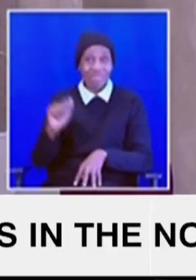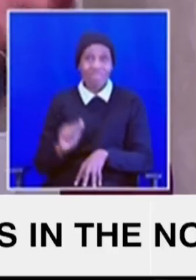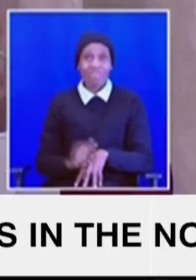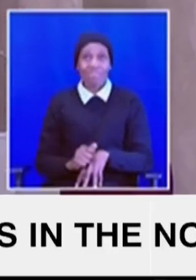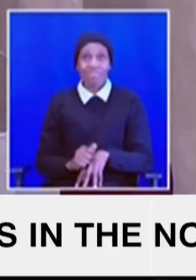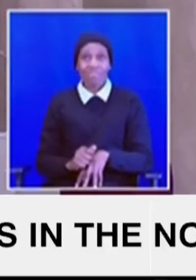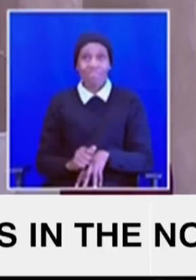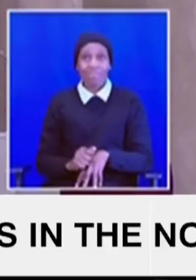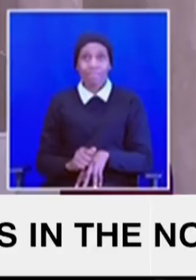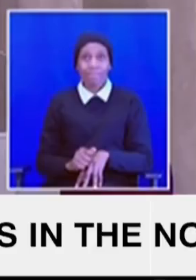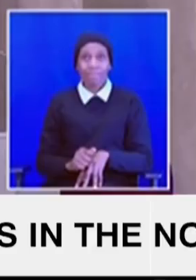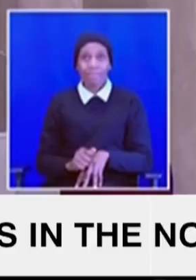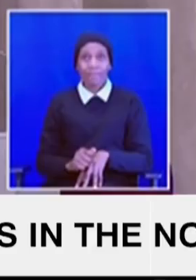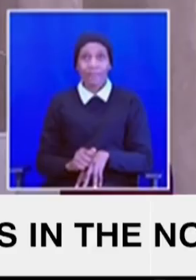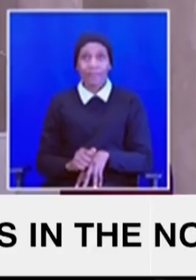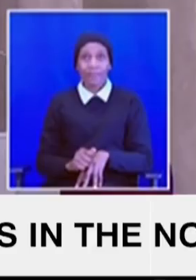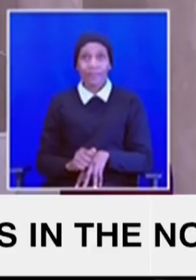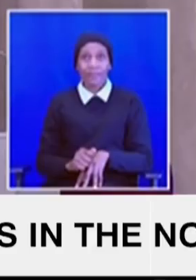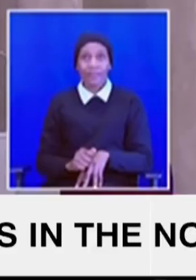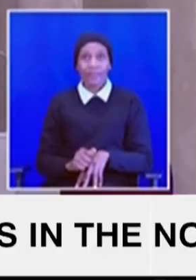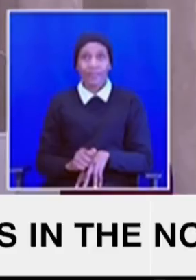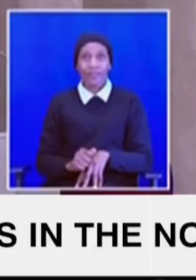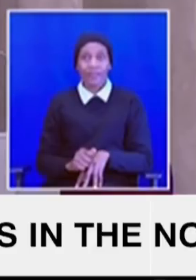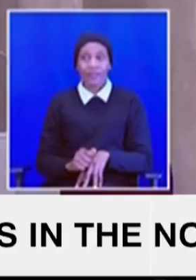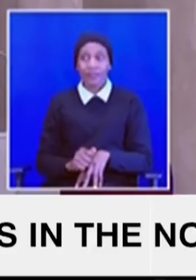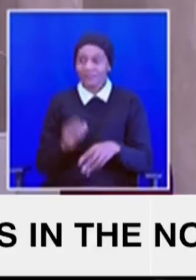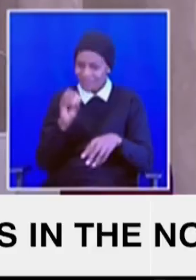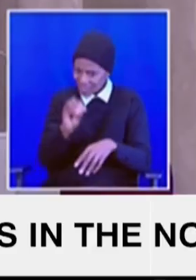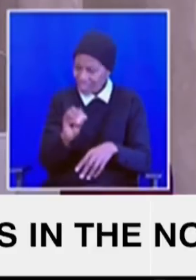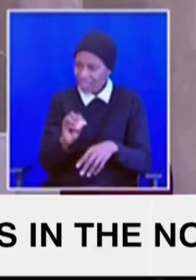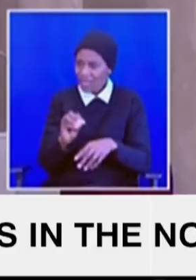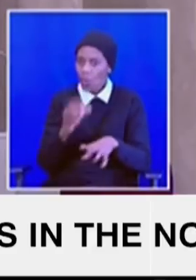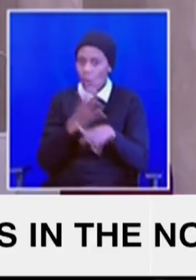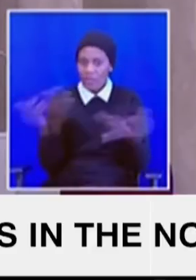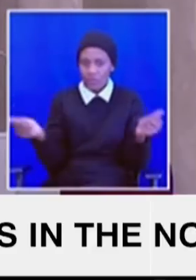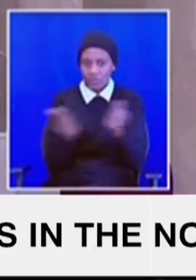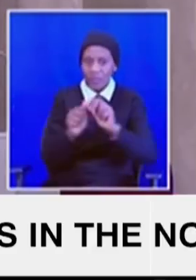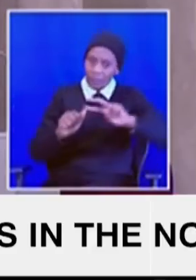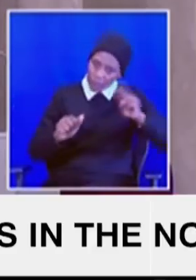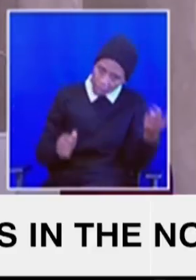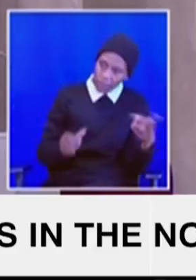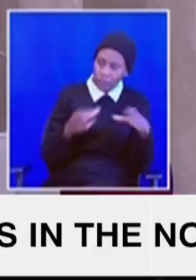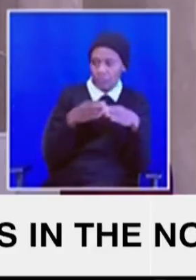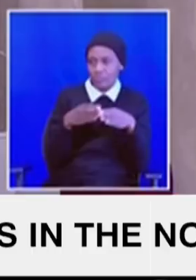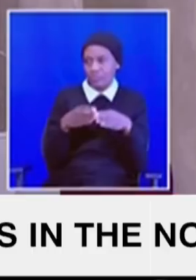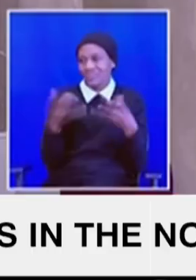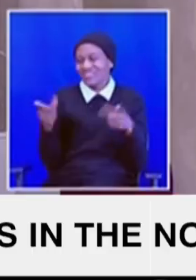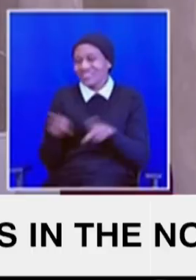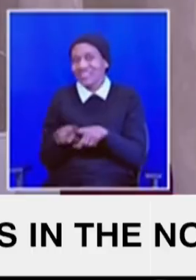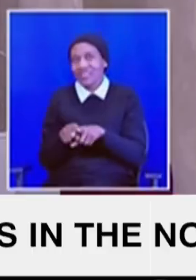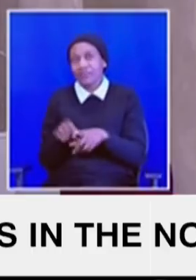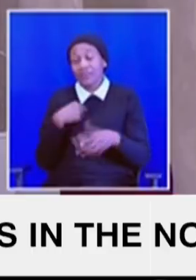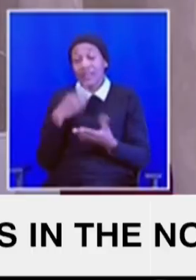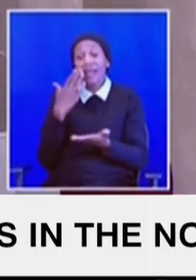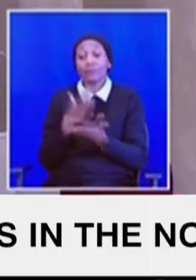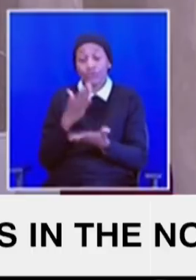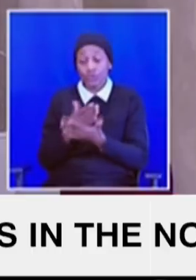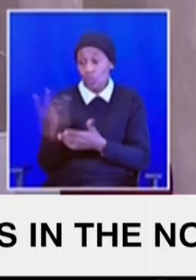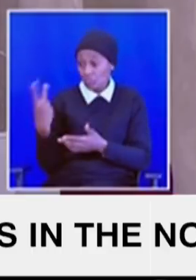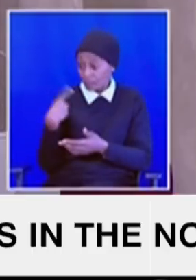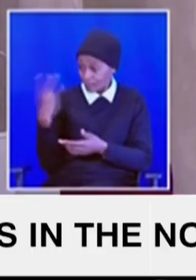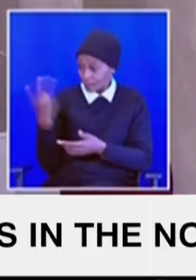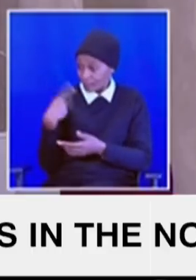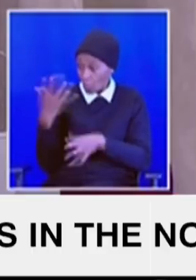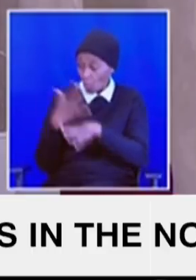is part of these coalitions. And I'm sure working together with us, they